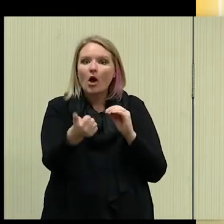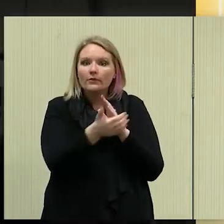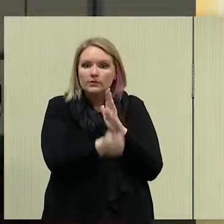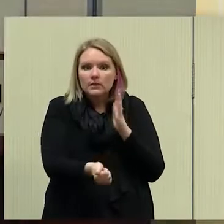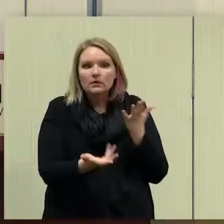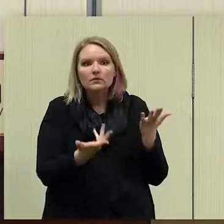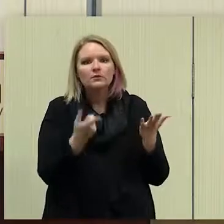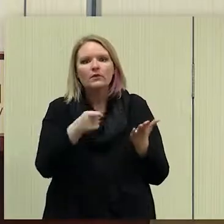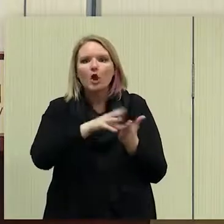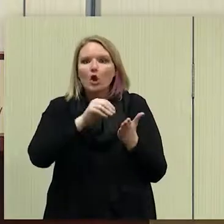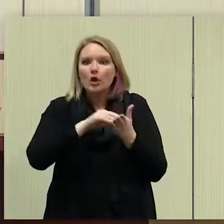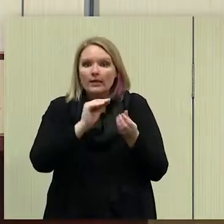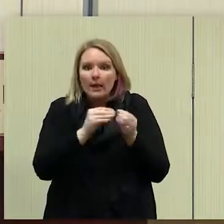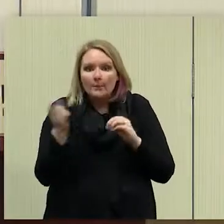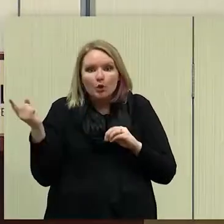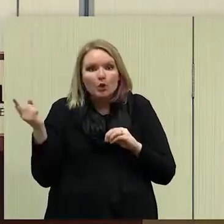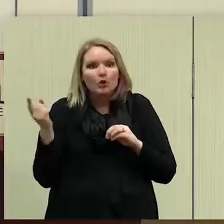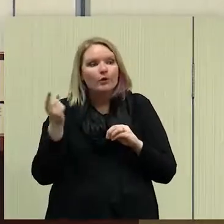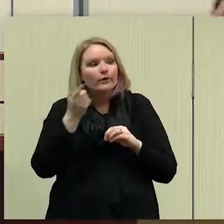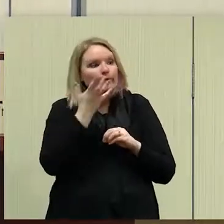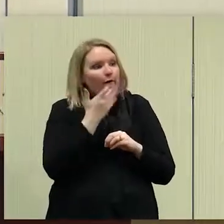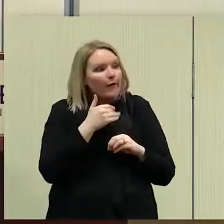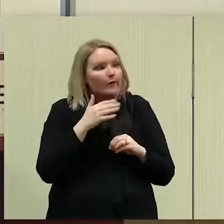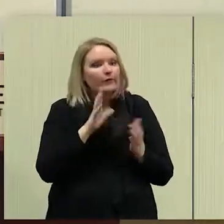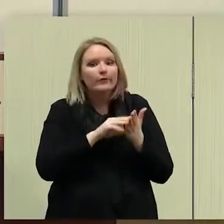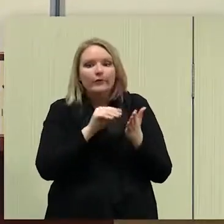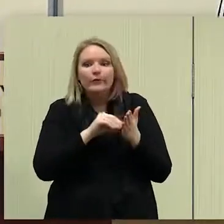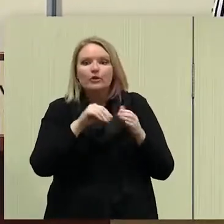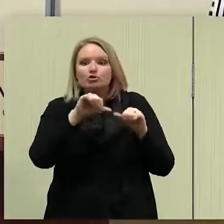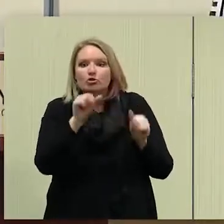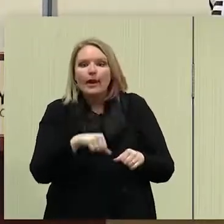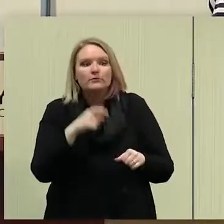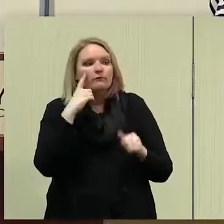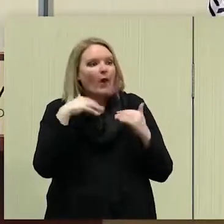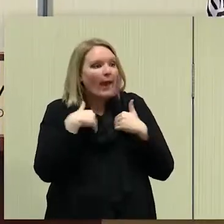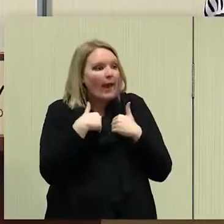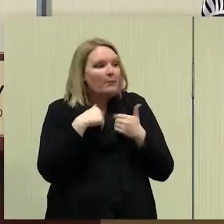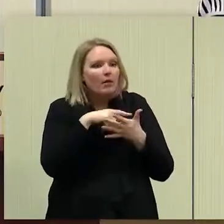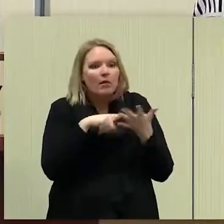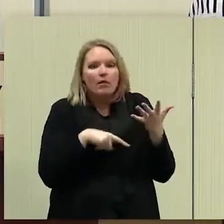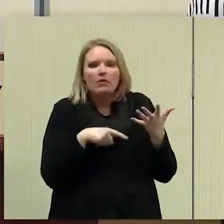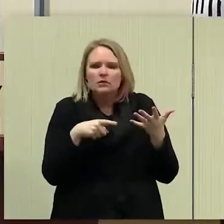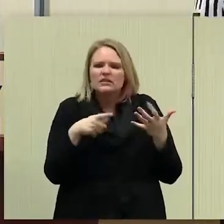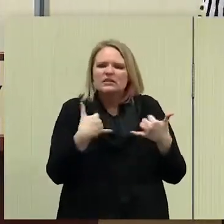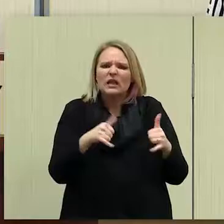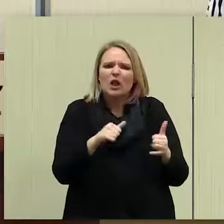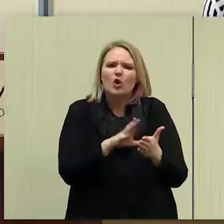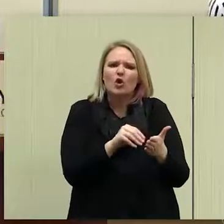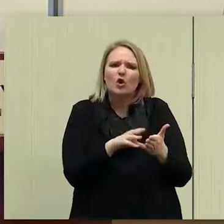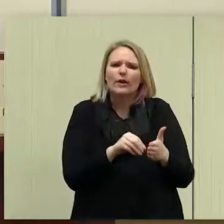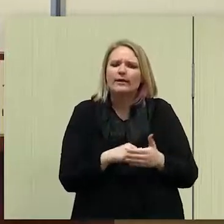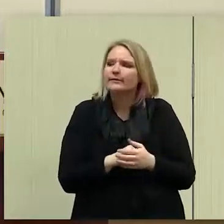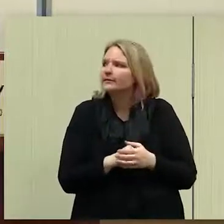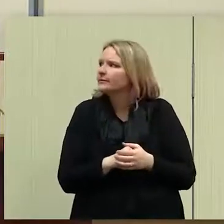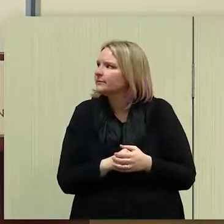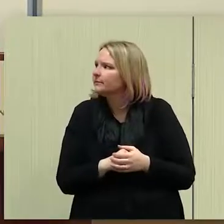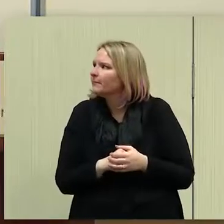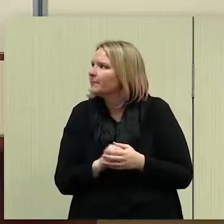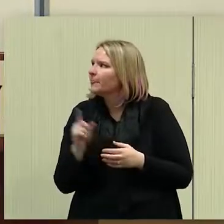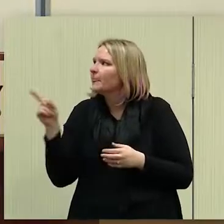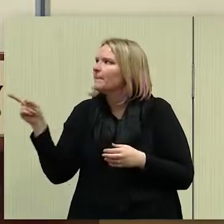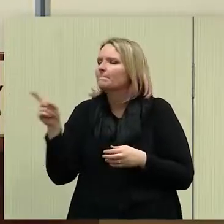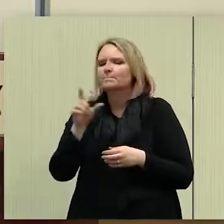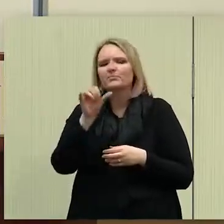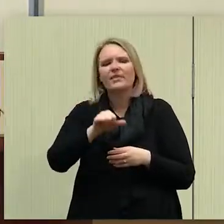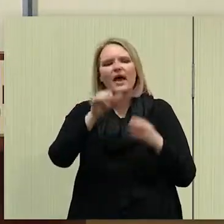children. They're learning numbers, they're learning colors, they're learning the shapes of animals, whatever the case may be. So here's a teacher